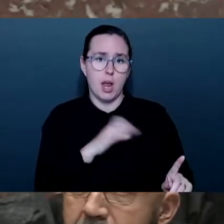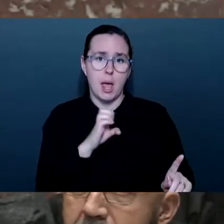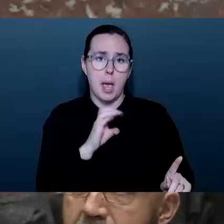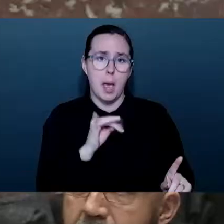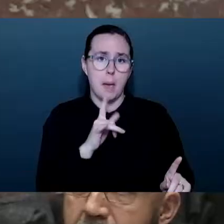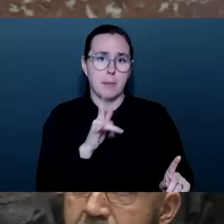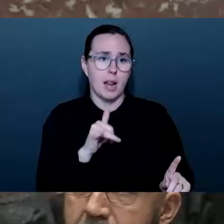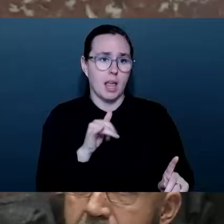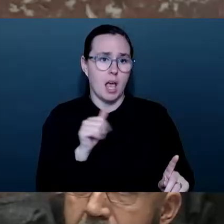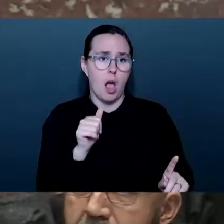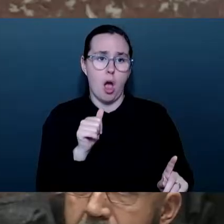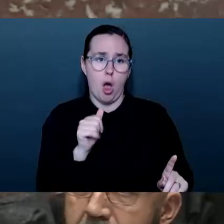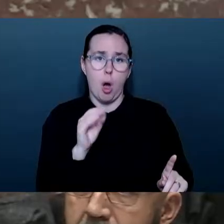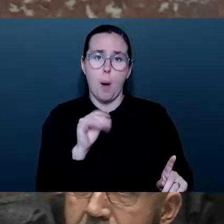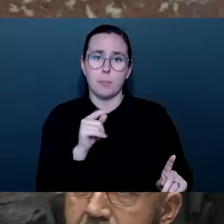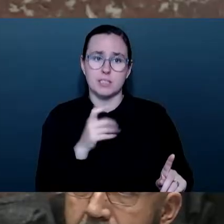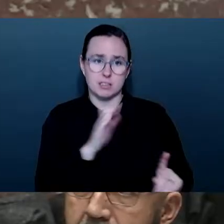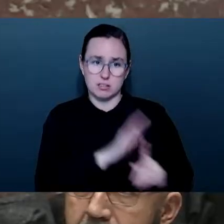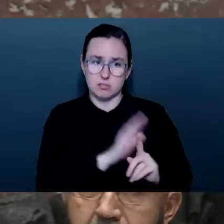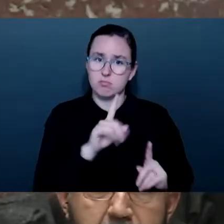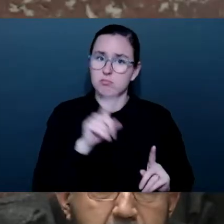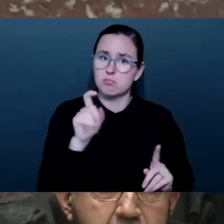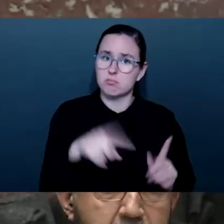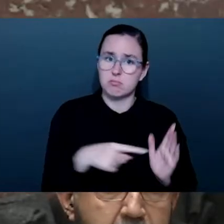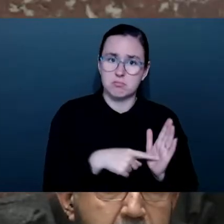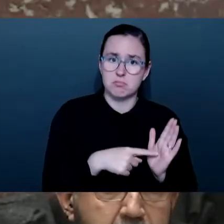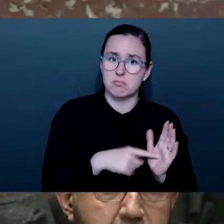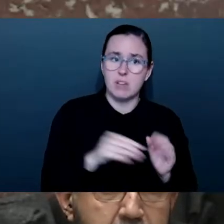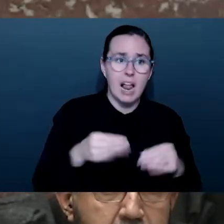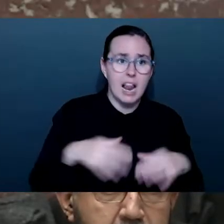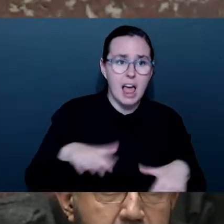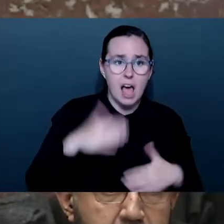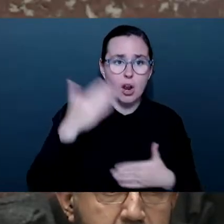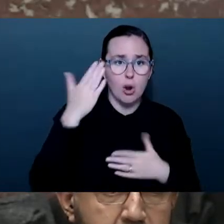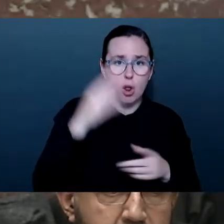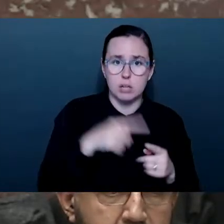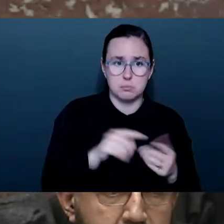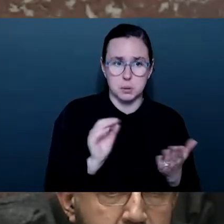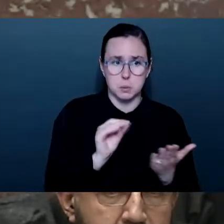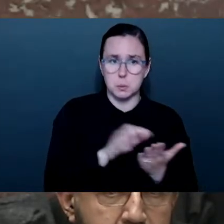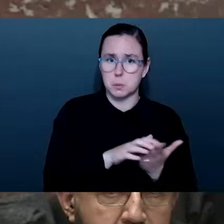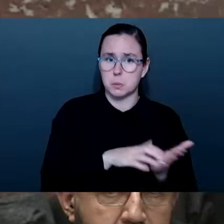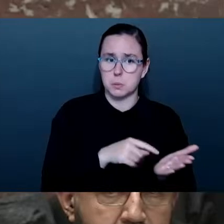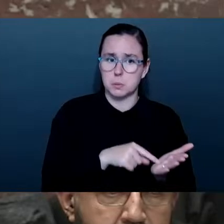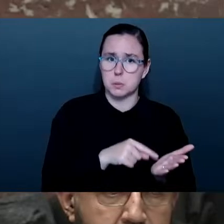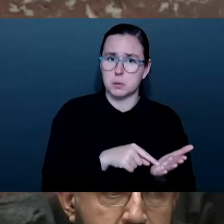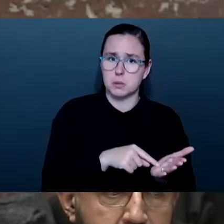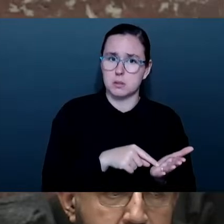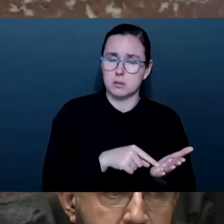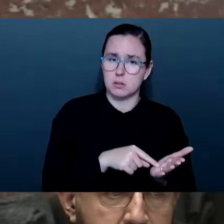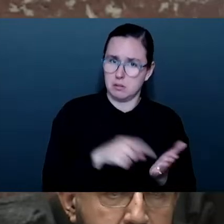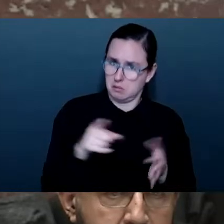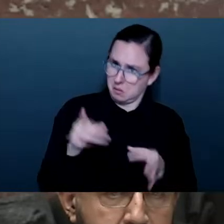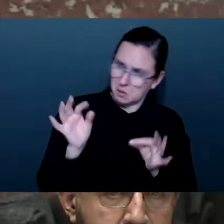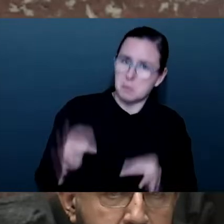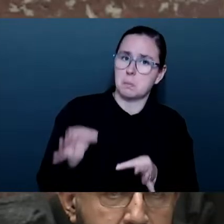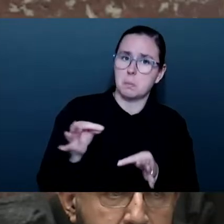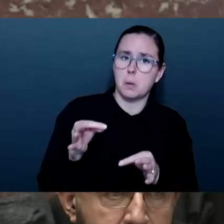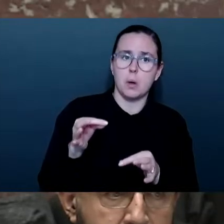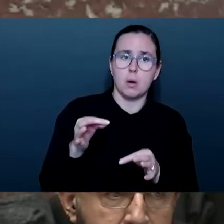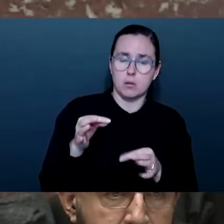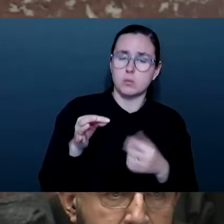in it. And so I'm wondering actually if not only I could have this point of order ruled upon in the future, but could we also have an